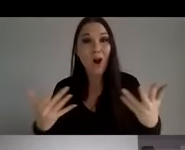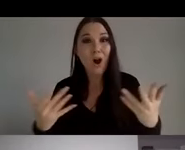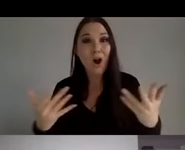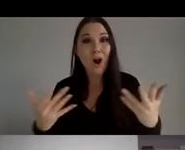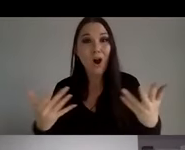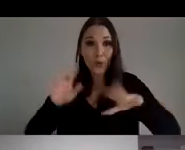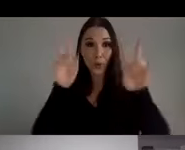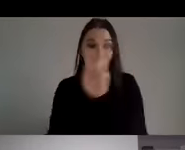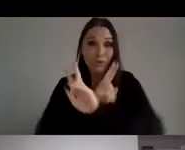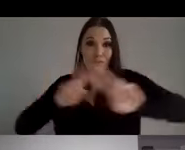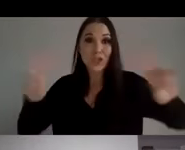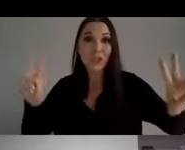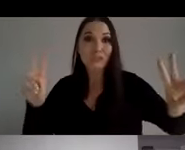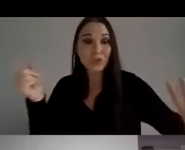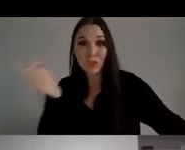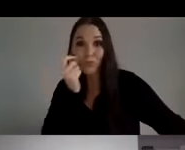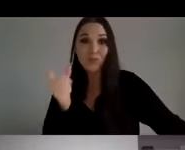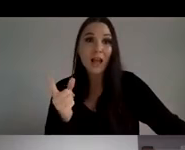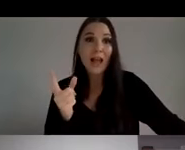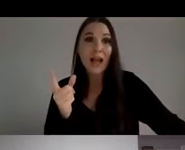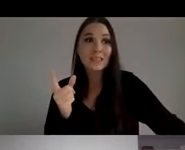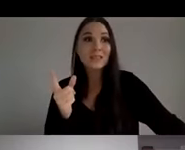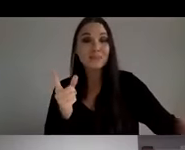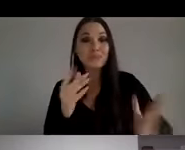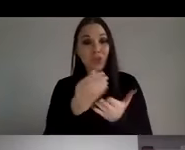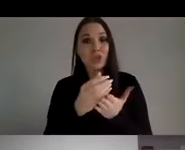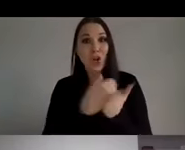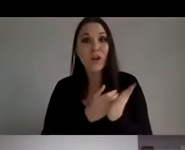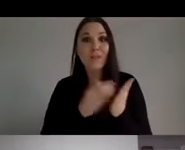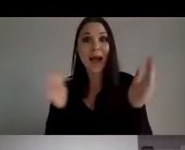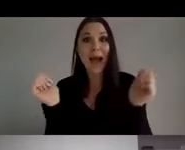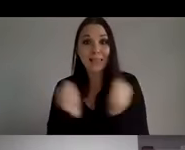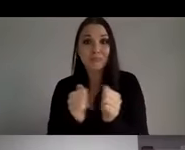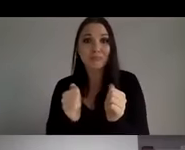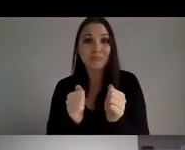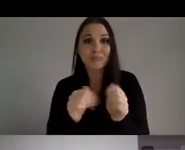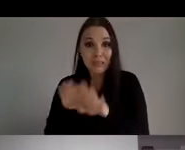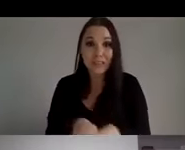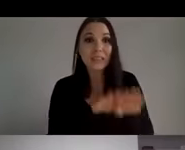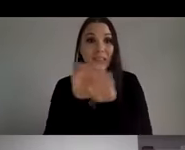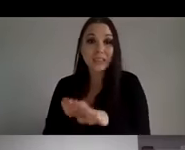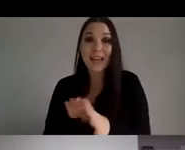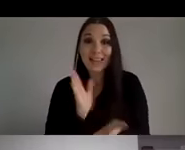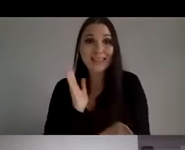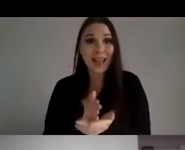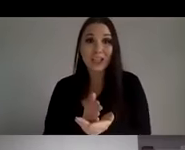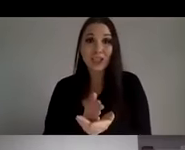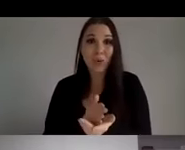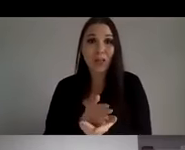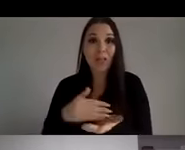underestimate getting ISO certified and how it's basically essential if you want to sell a product into your